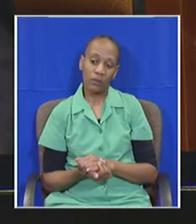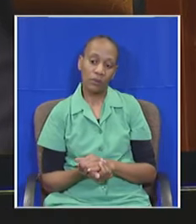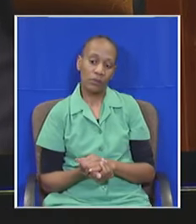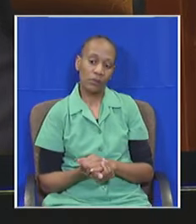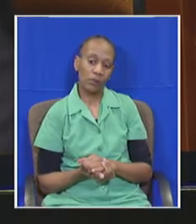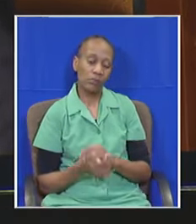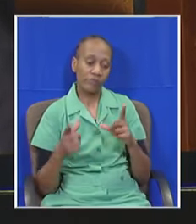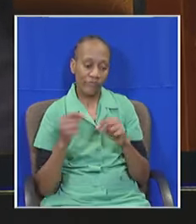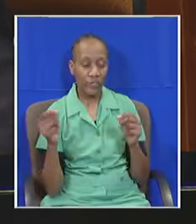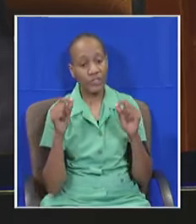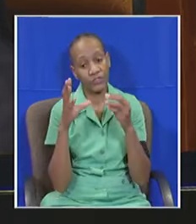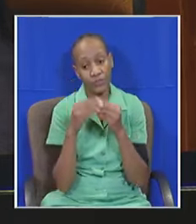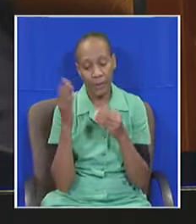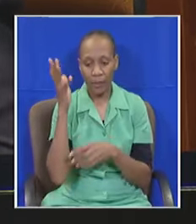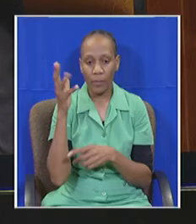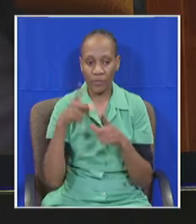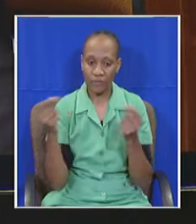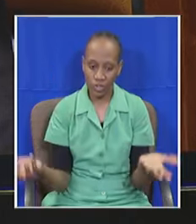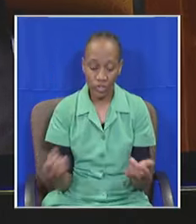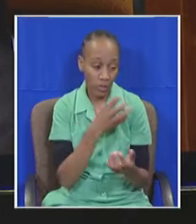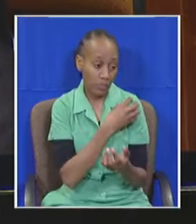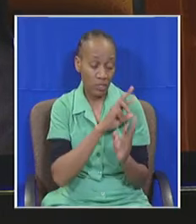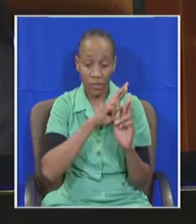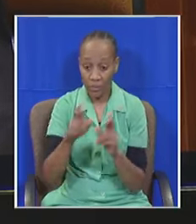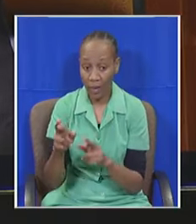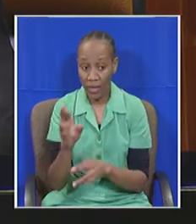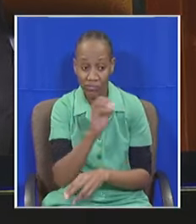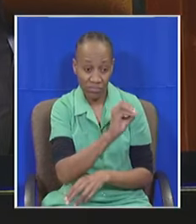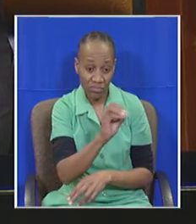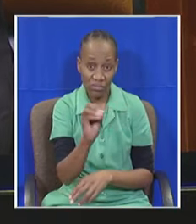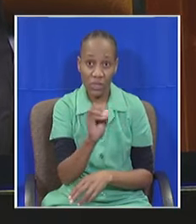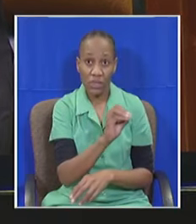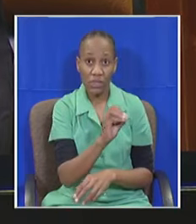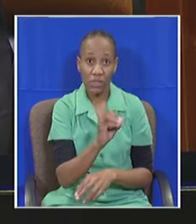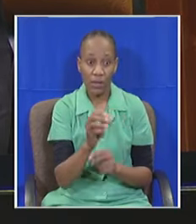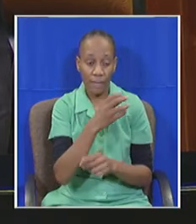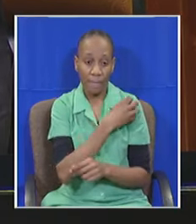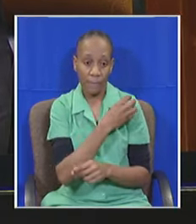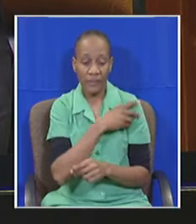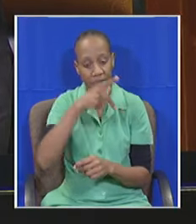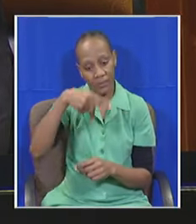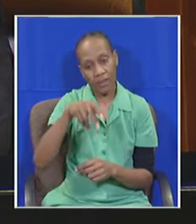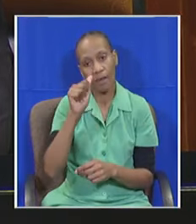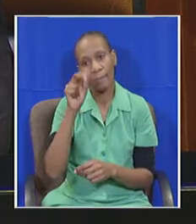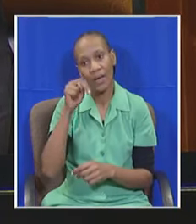That concludes member statements. Are there any ministerial responses? Minister Pando,